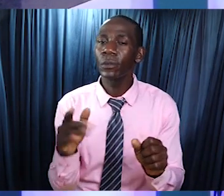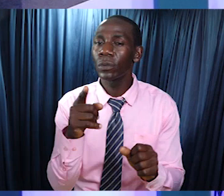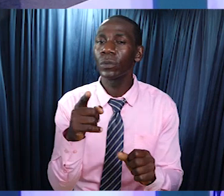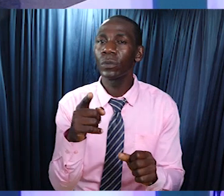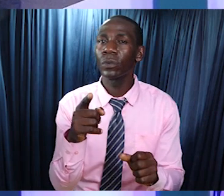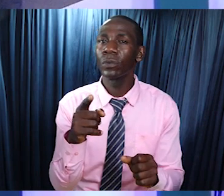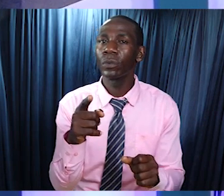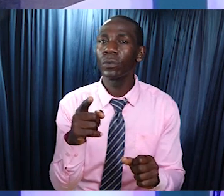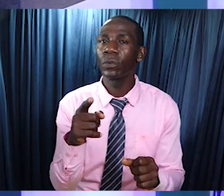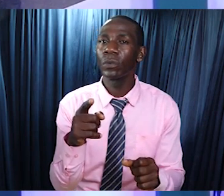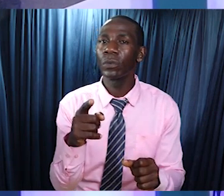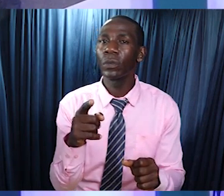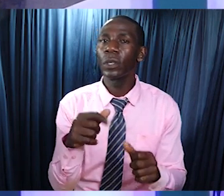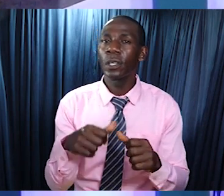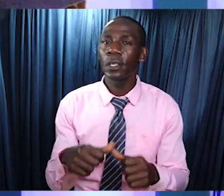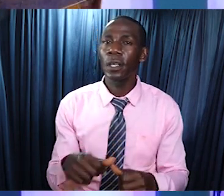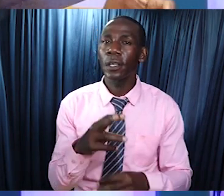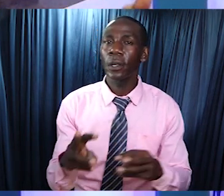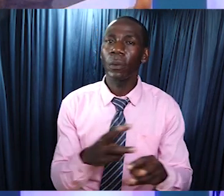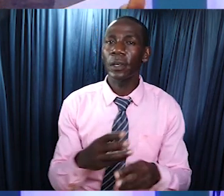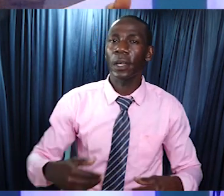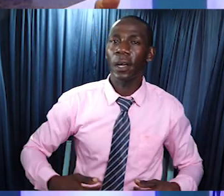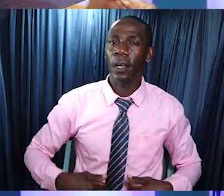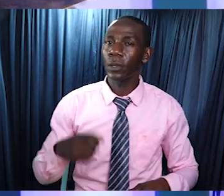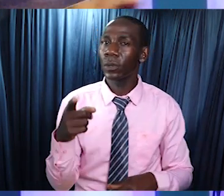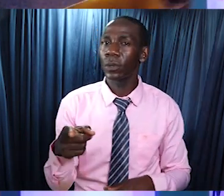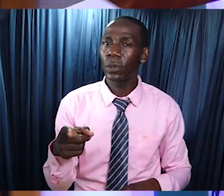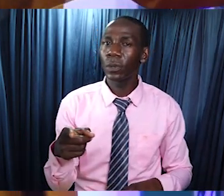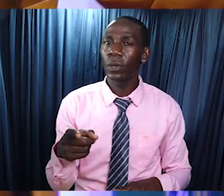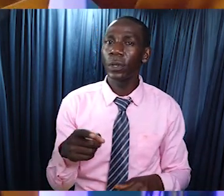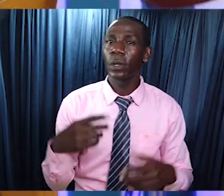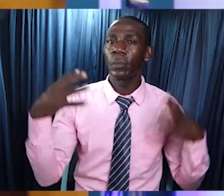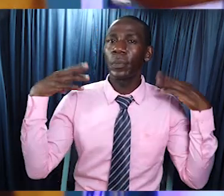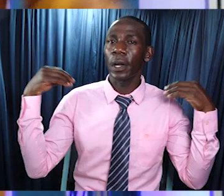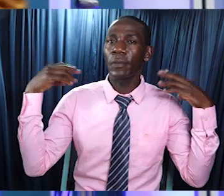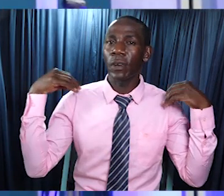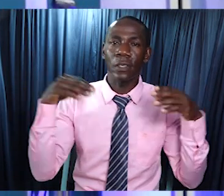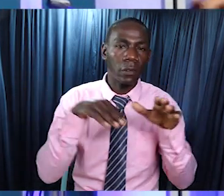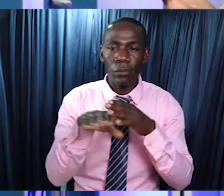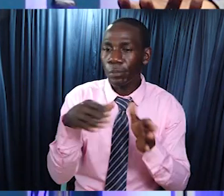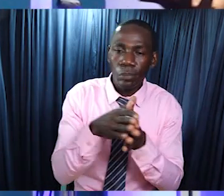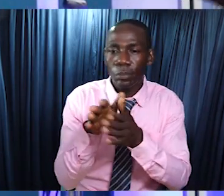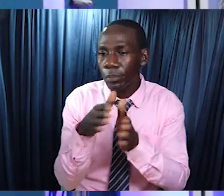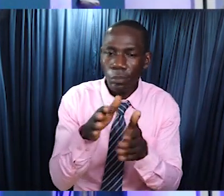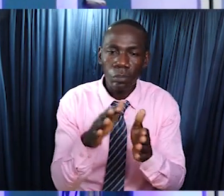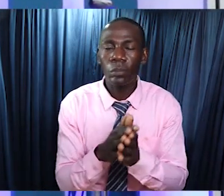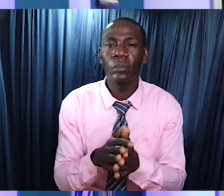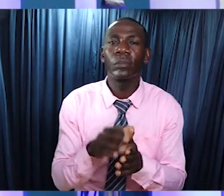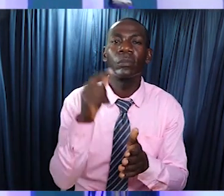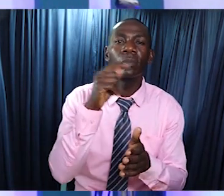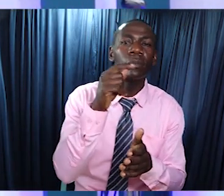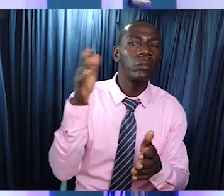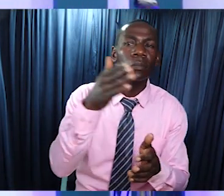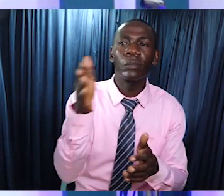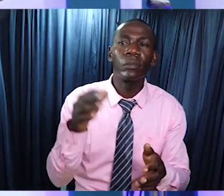saved. Uishi dunia hii kijana. You live in this world as a boy. Na una mazoezi ya mitaani huko. You don't exercise in the streets. Ukija